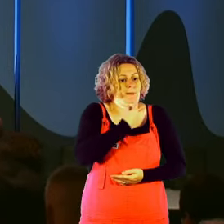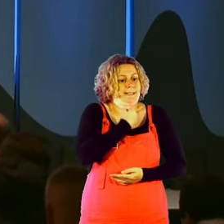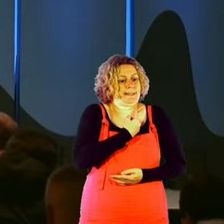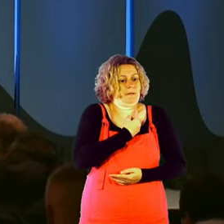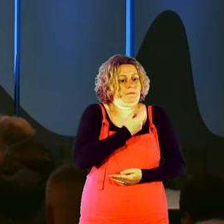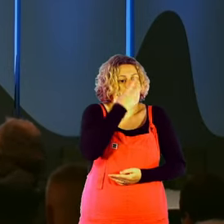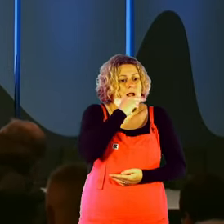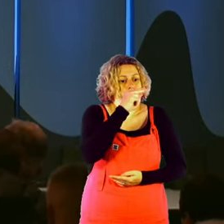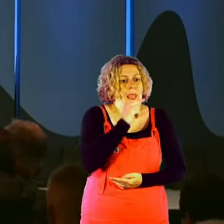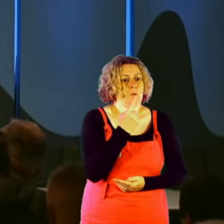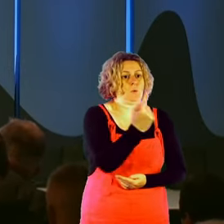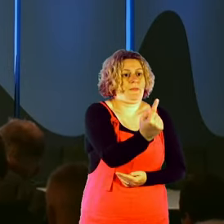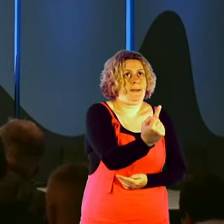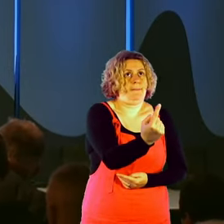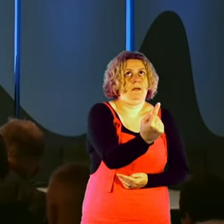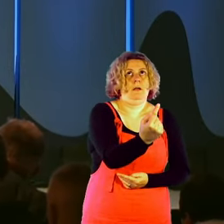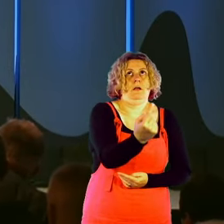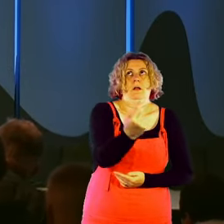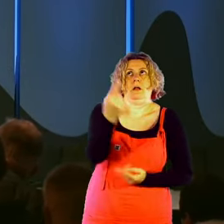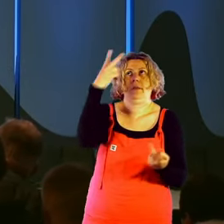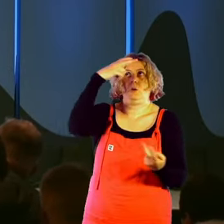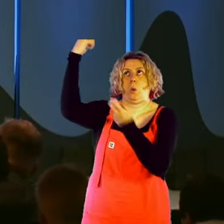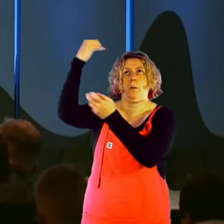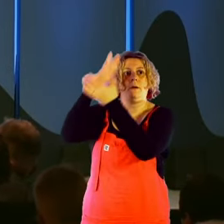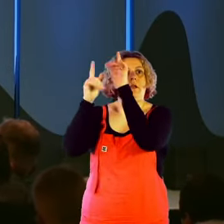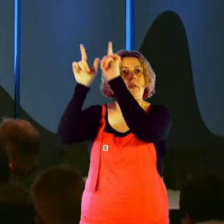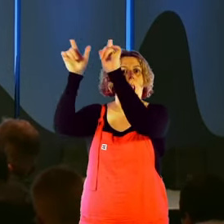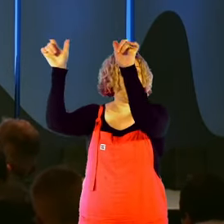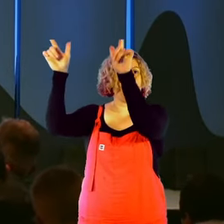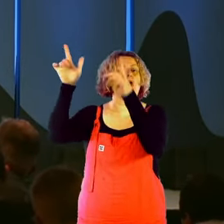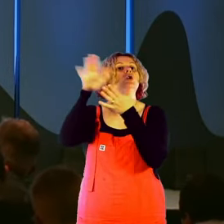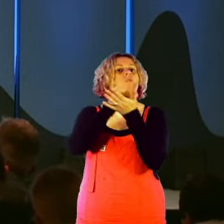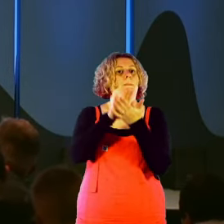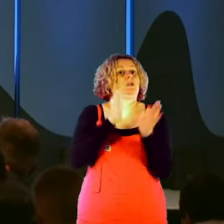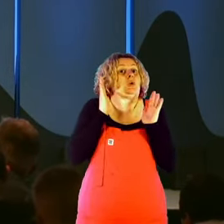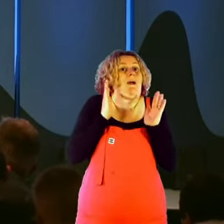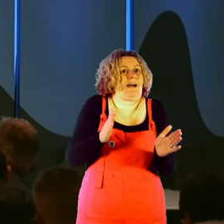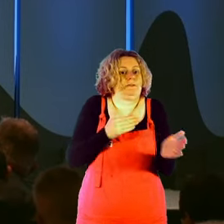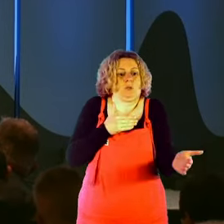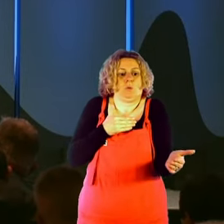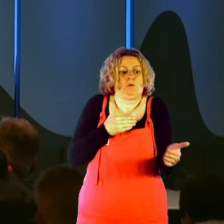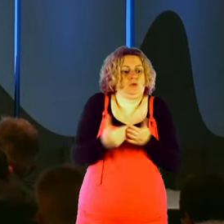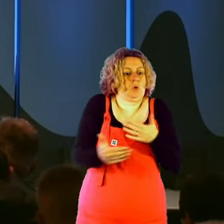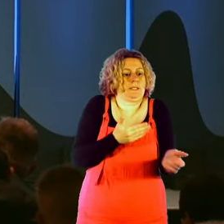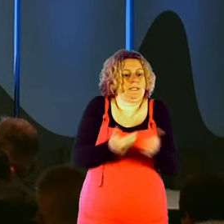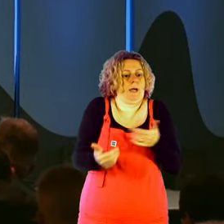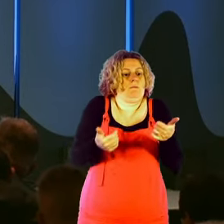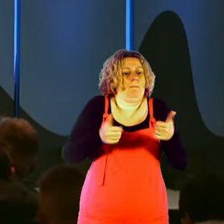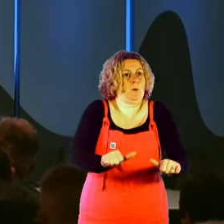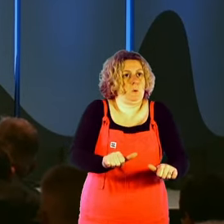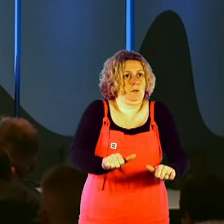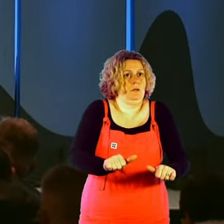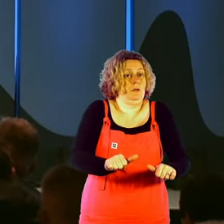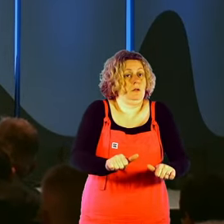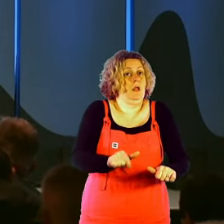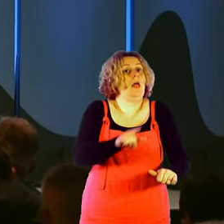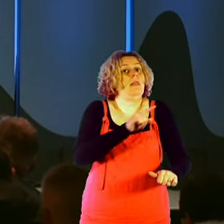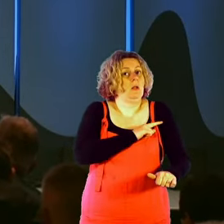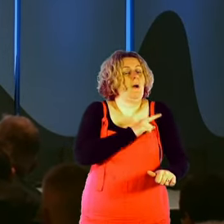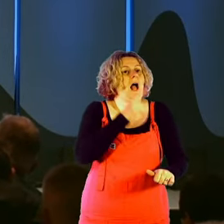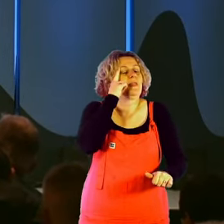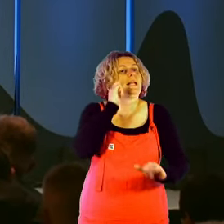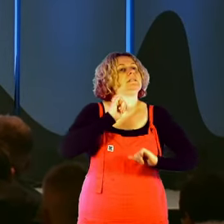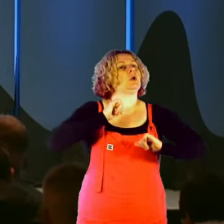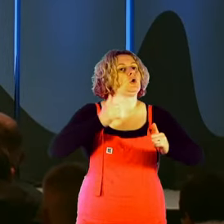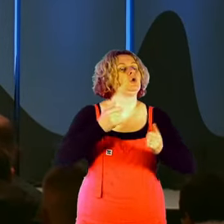And then you have to confront it. And that's why I think it can be a very good thing to have to do.